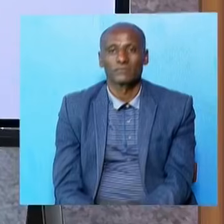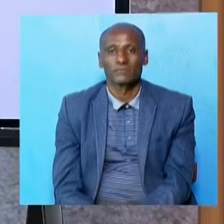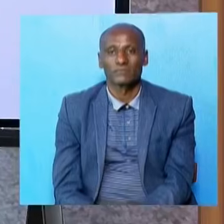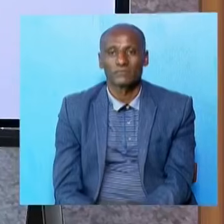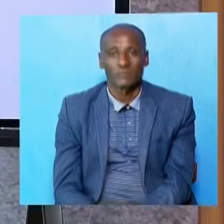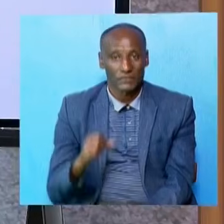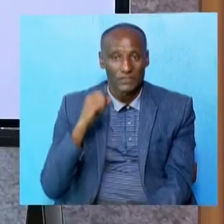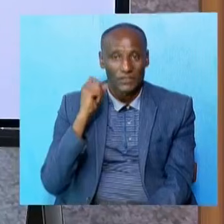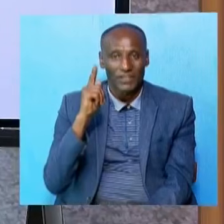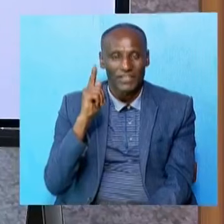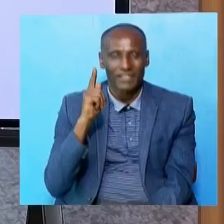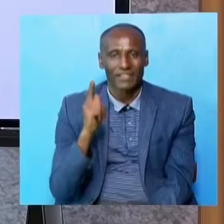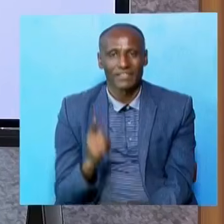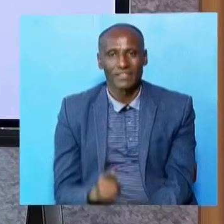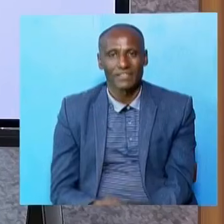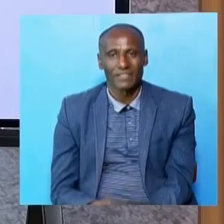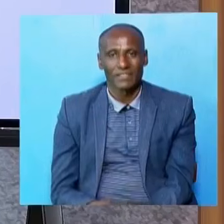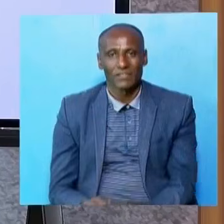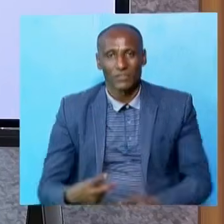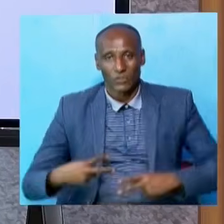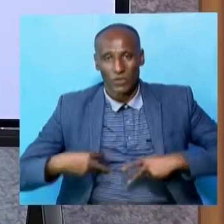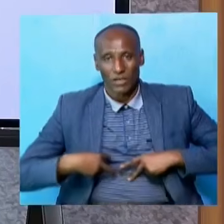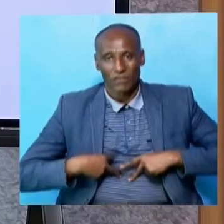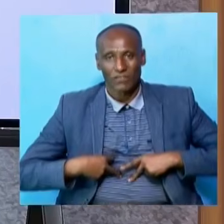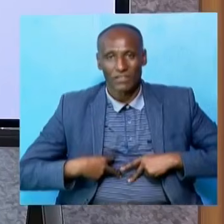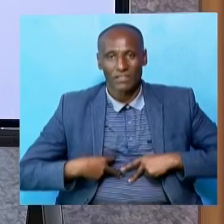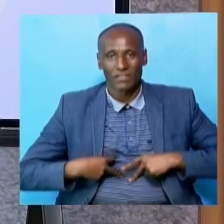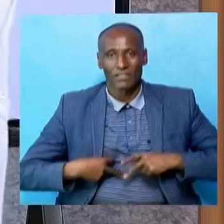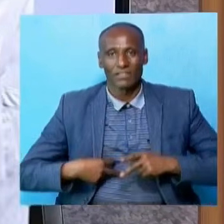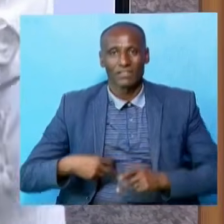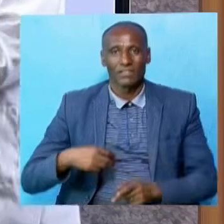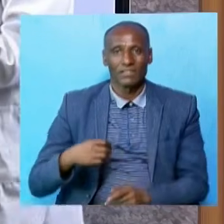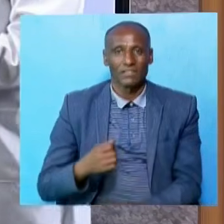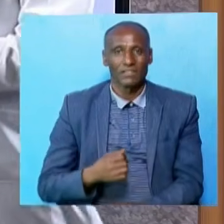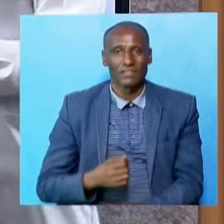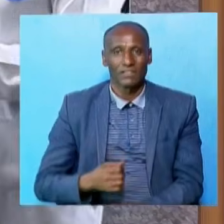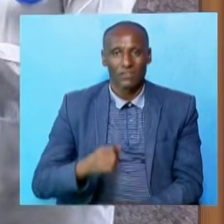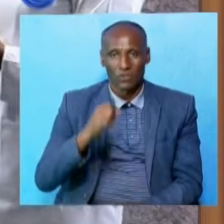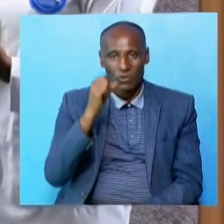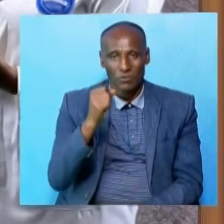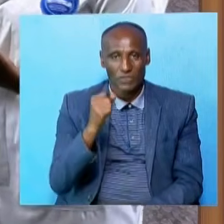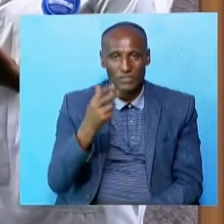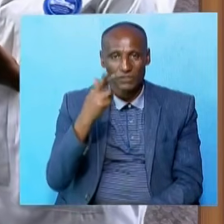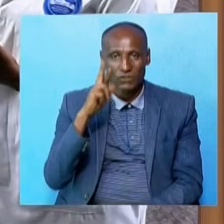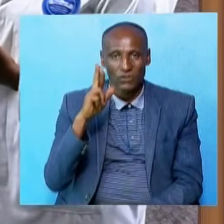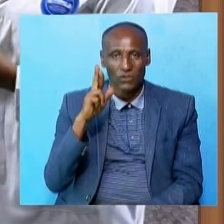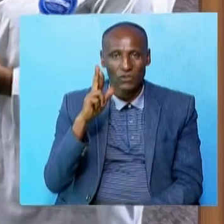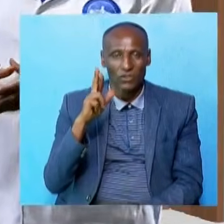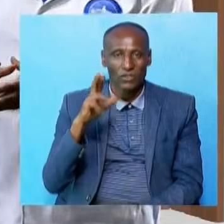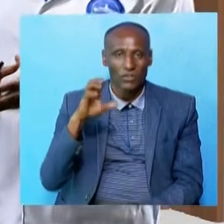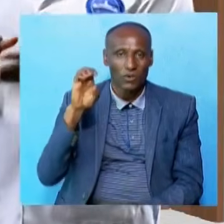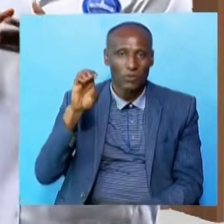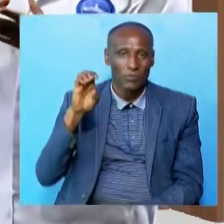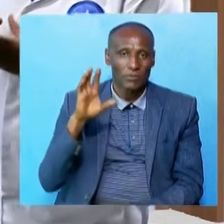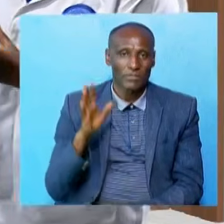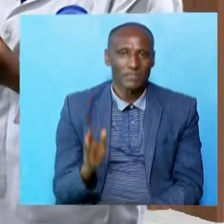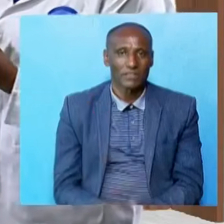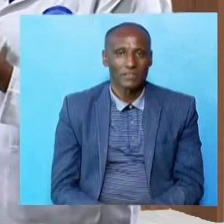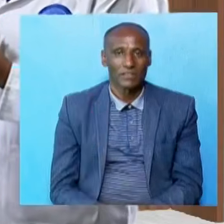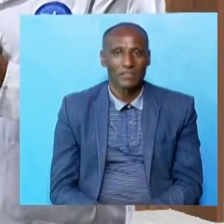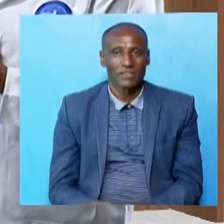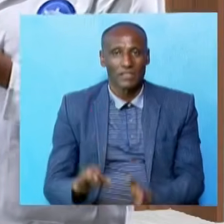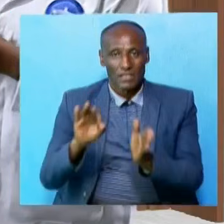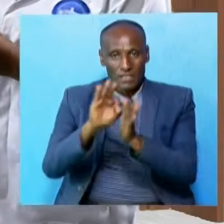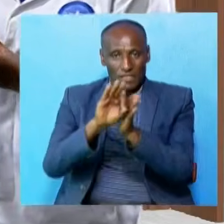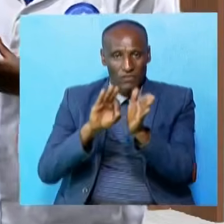Okay? Then, what do we have after? We can have what? An object or a complement. So, the form